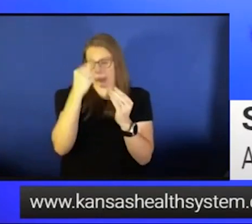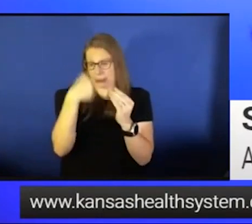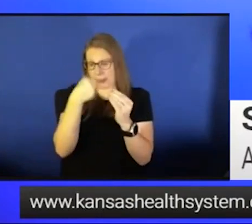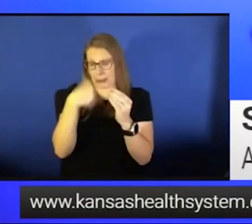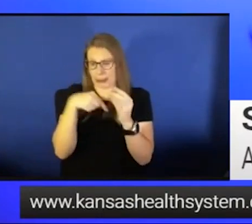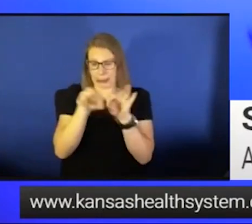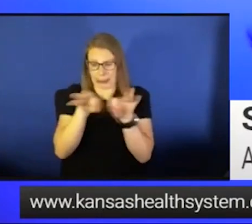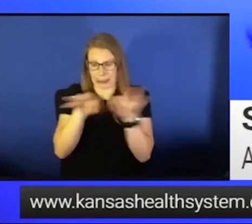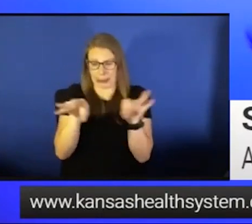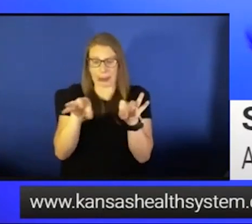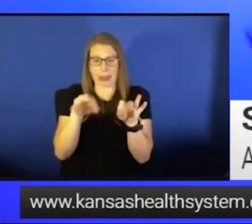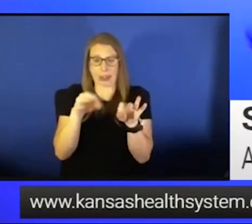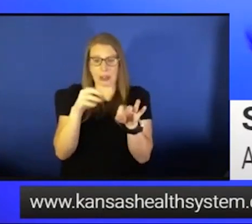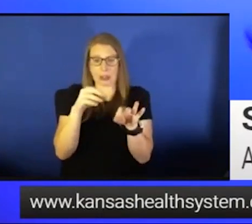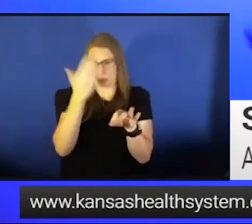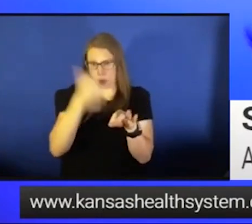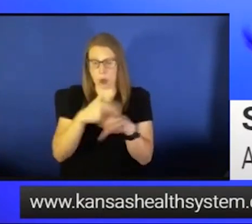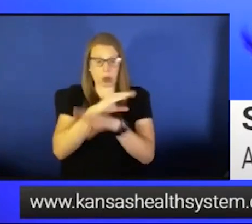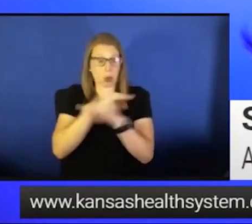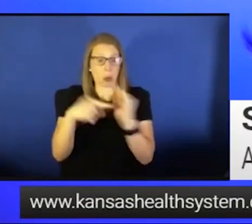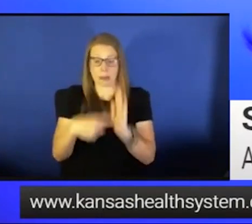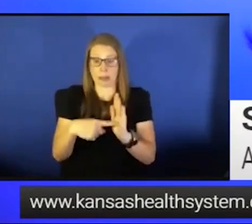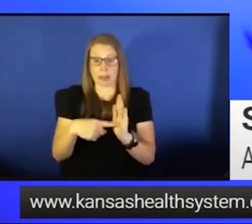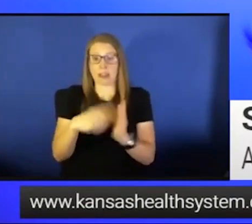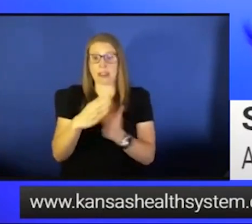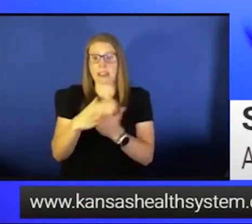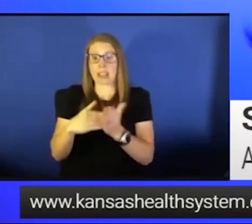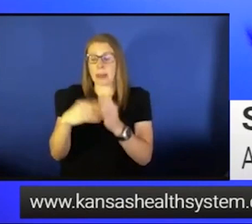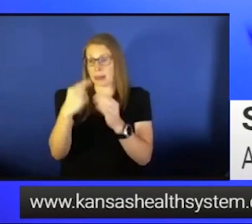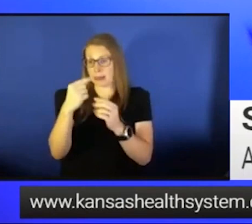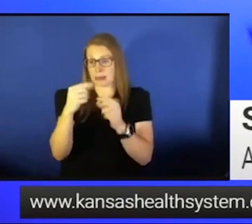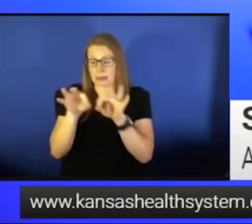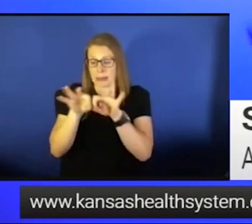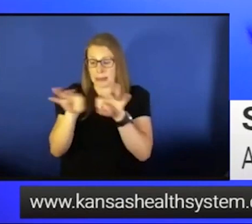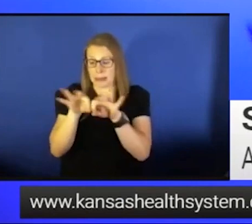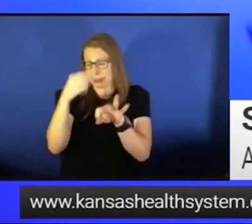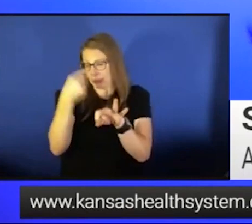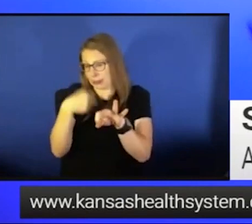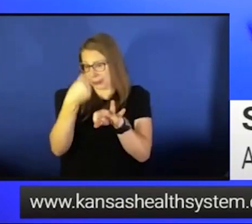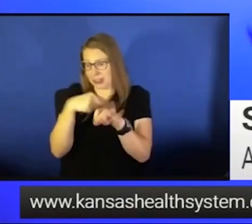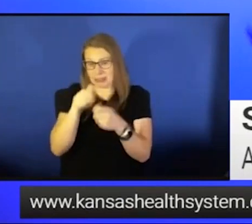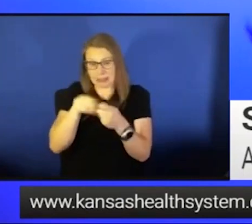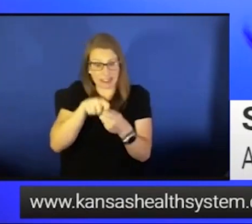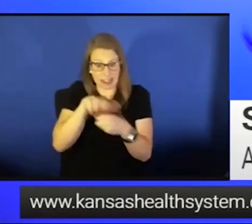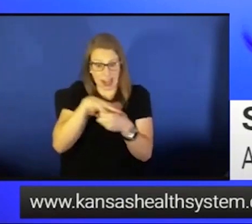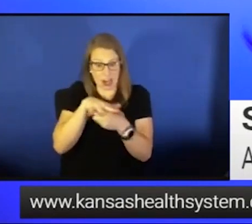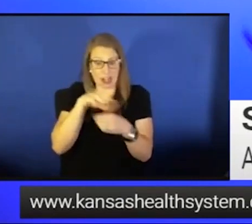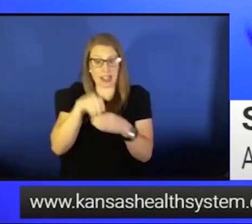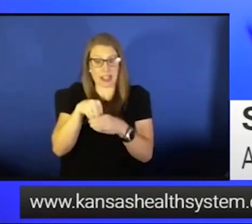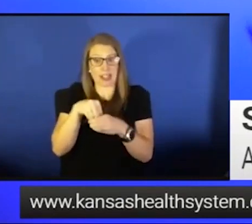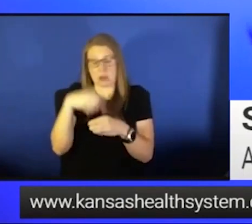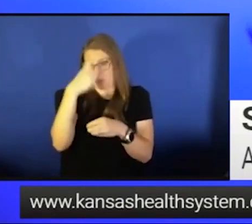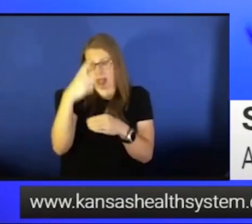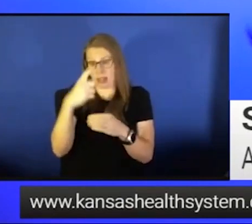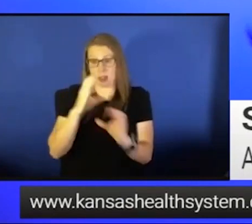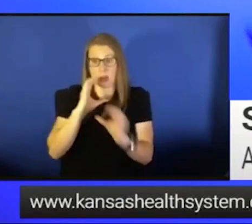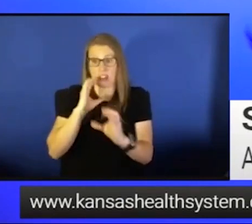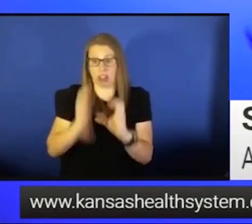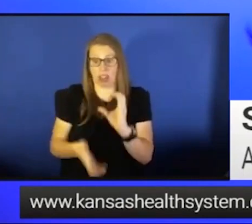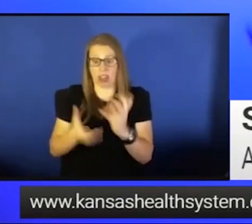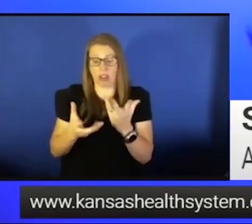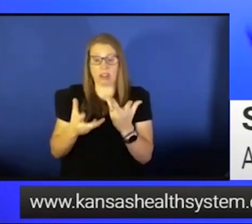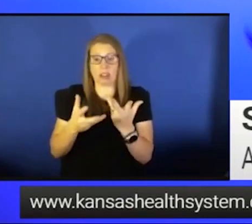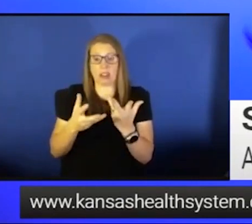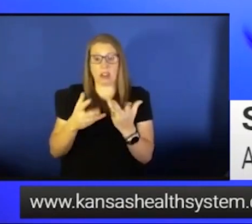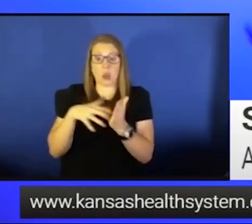symptoms. Other people can have a small vessel stroke in the certain location of the brain, and they may not be able to communicate. They may be, weak on one side or the other.